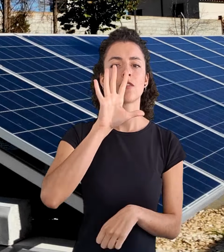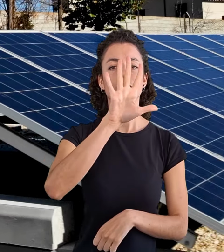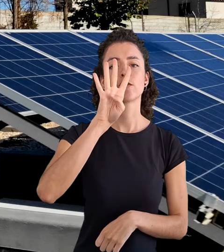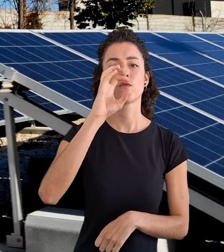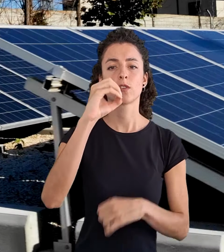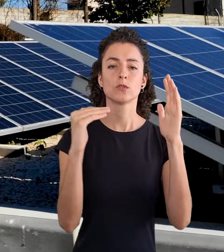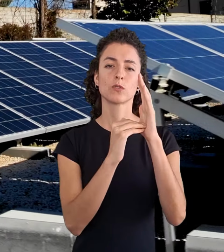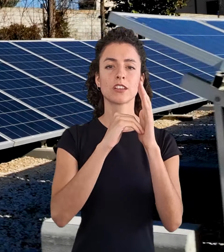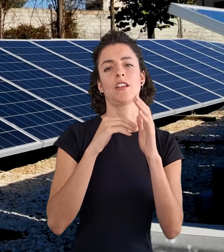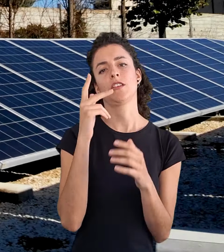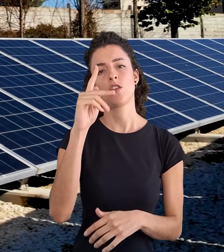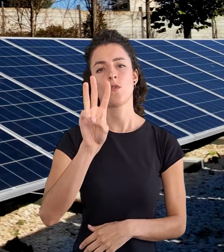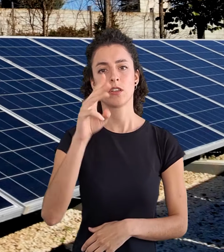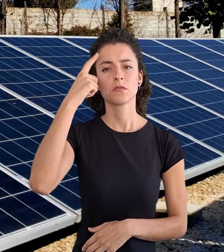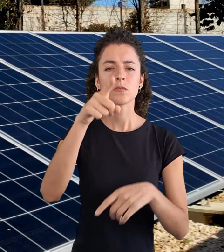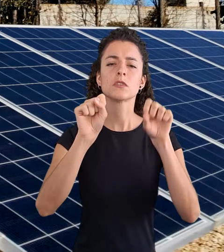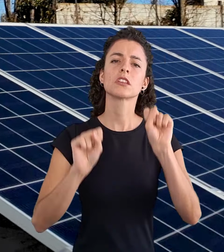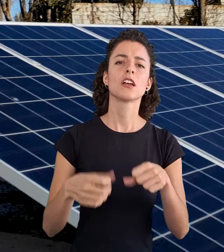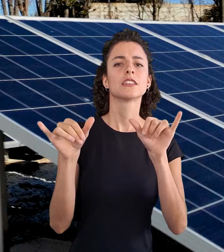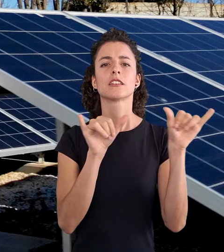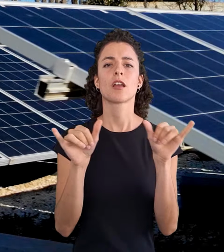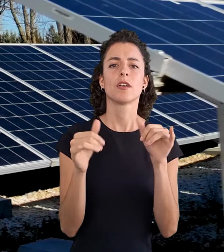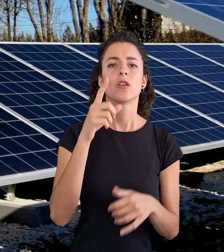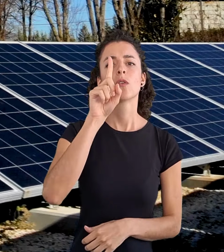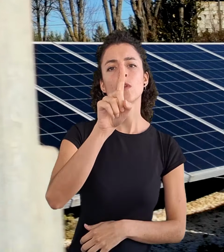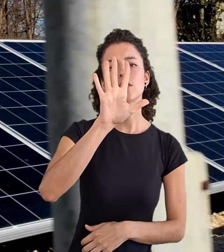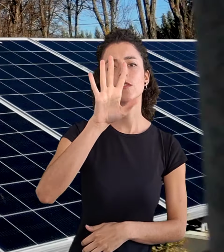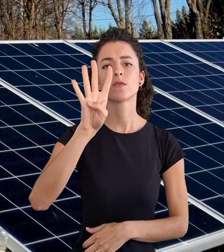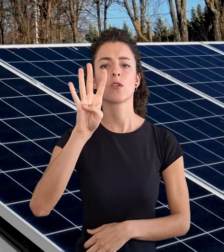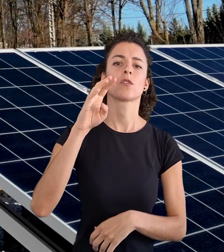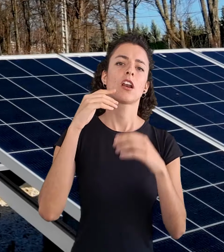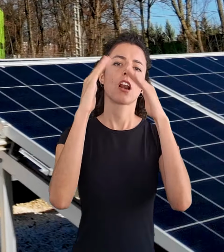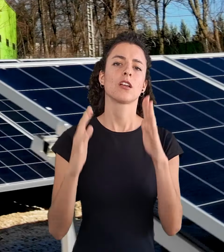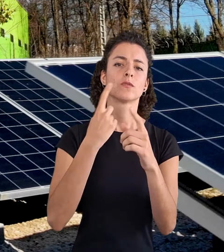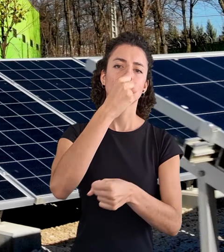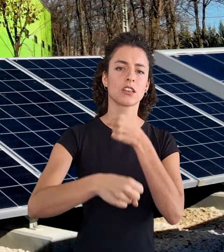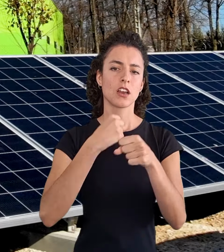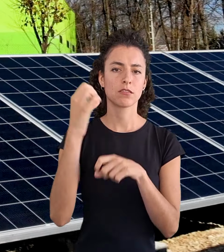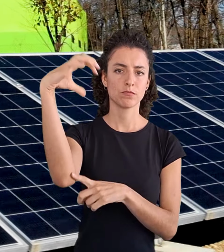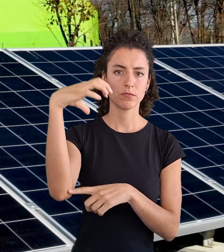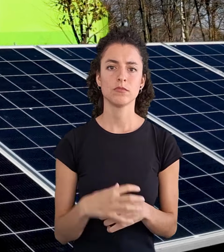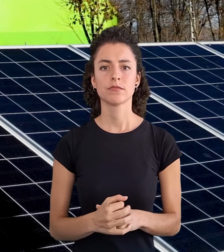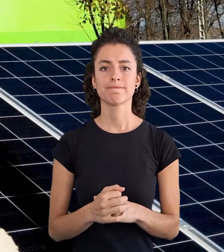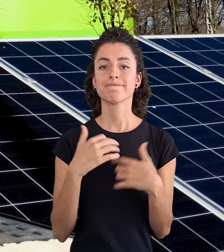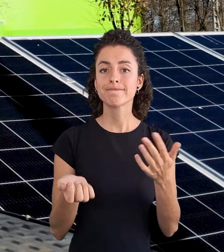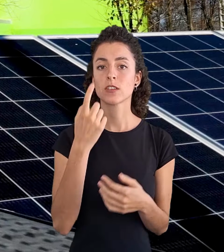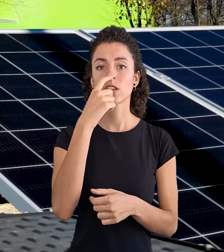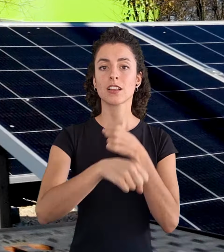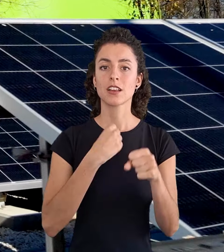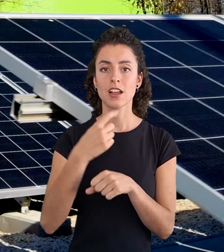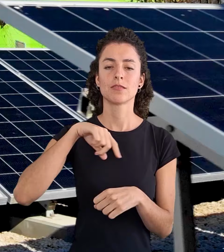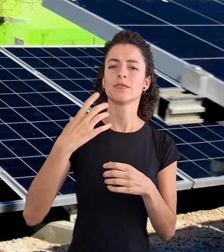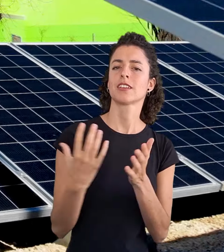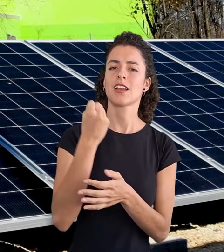kilowatts, which produces an average of 540,000 kilowatts annually, equivalent to